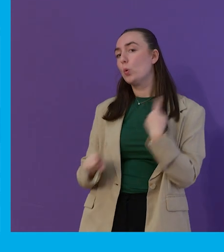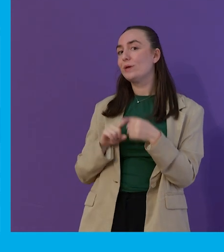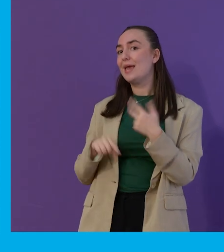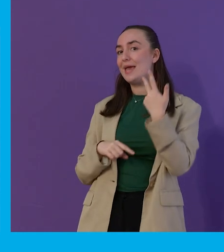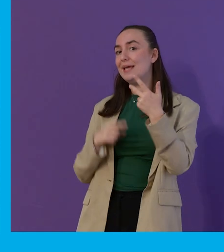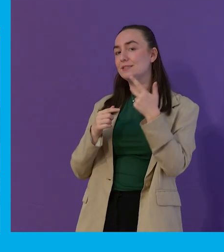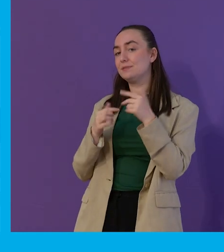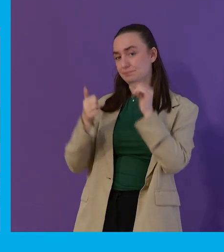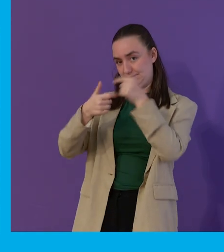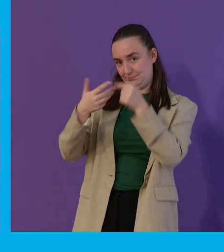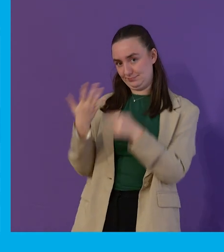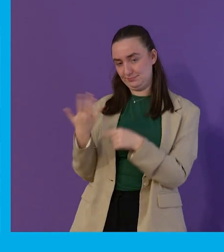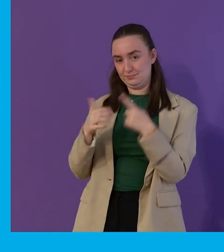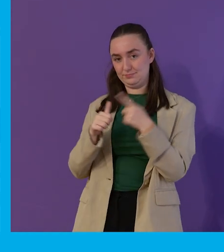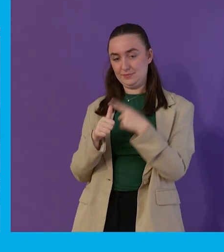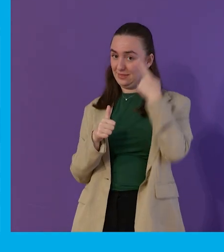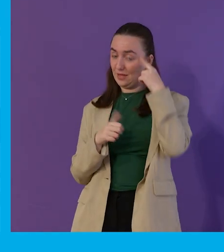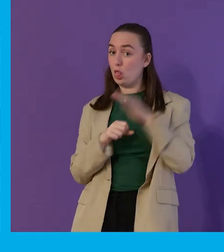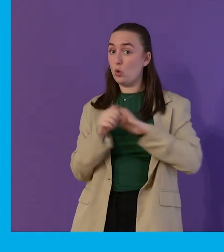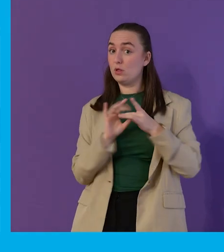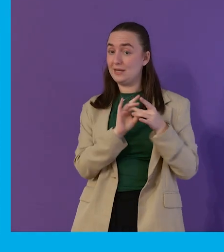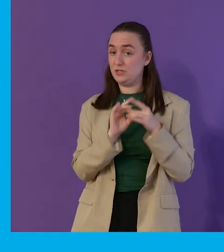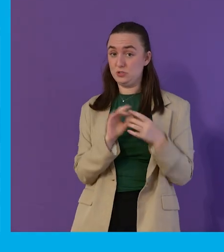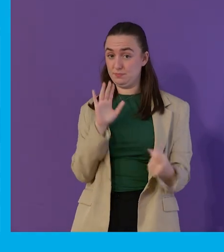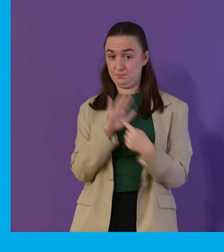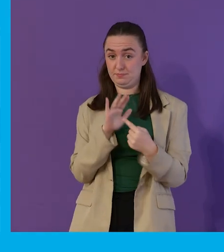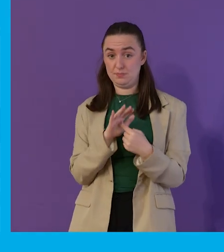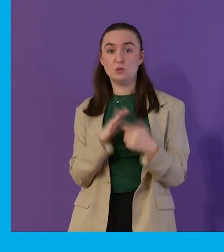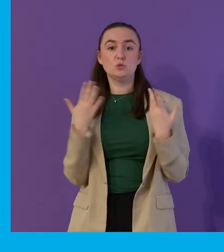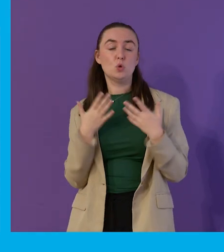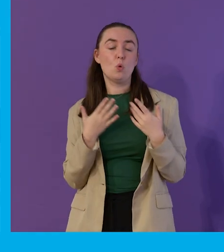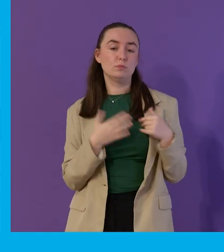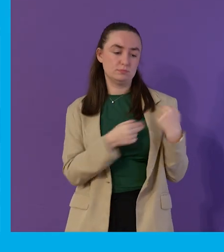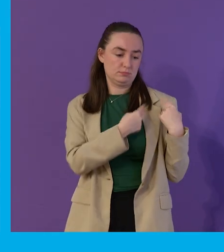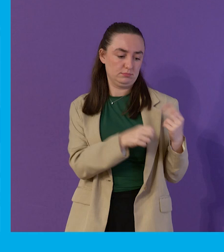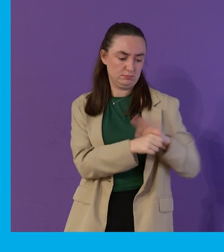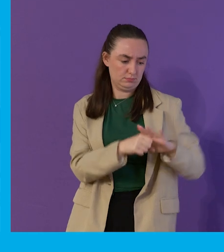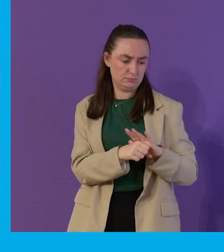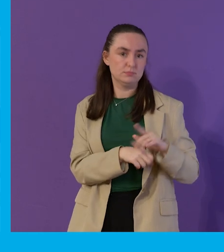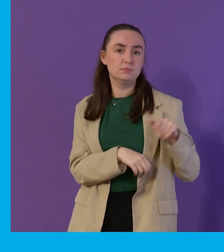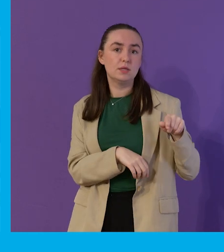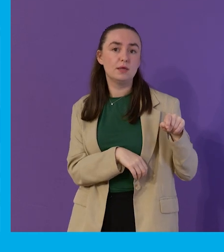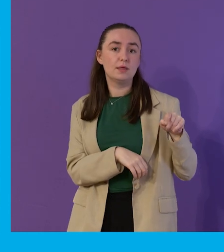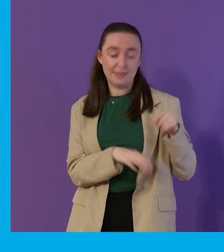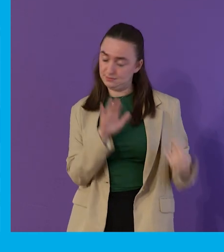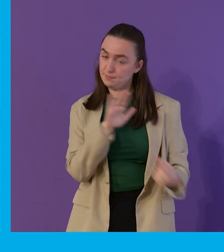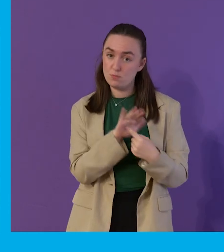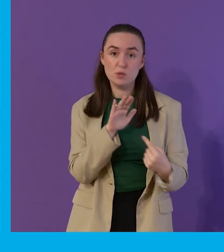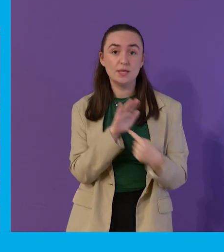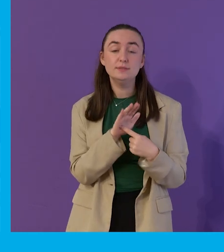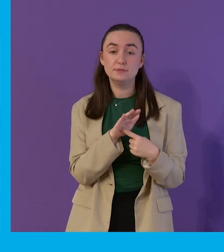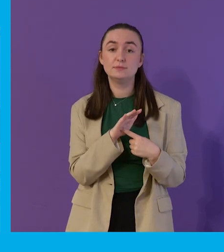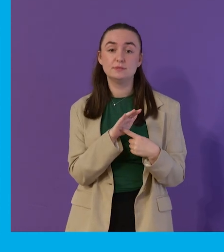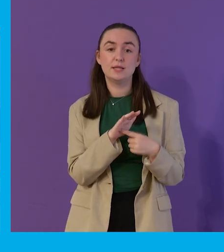Okay. I would say the local connection is essential. Subsidiarity has been identified as important and